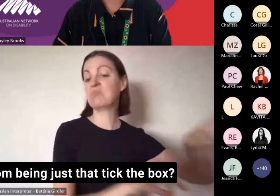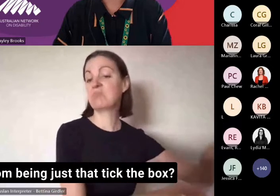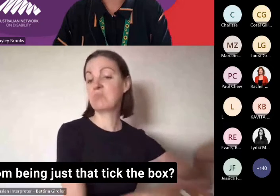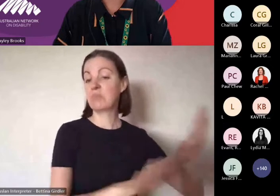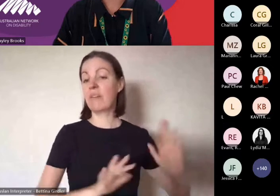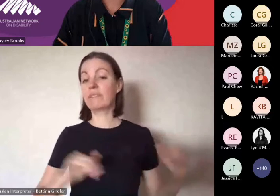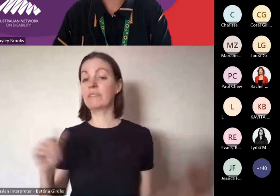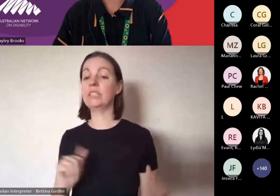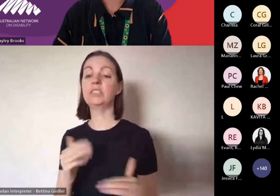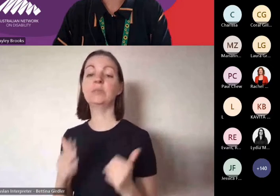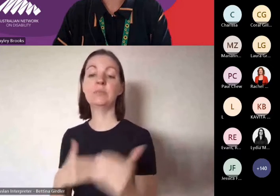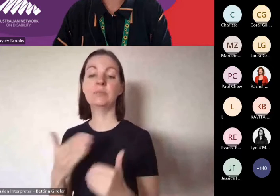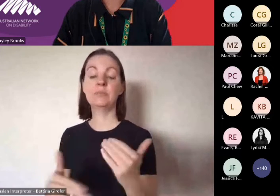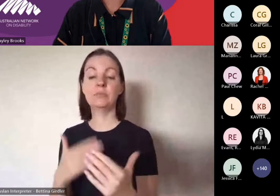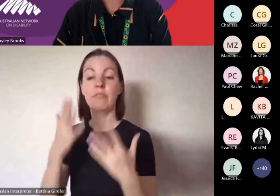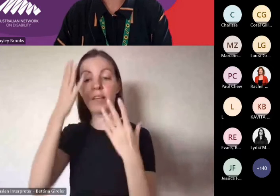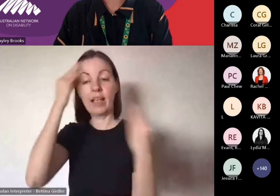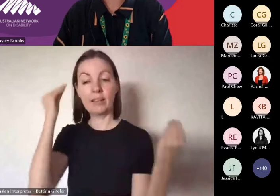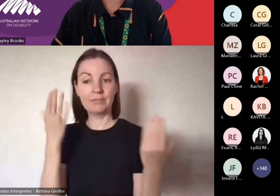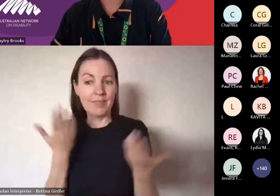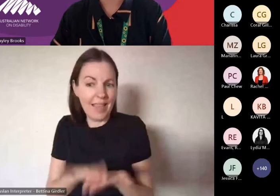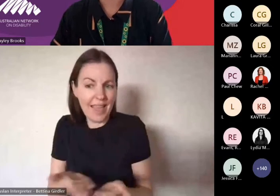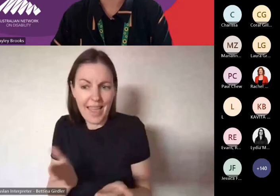the box?